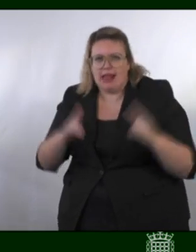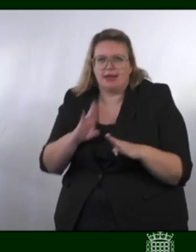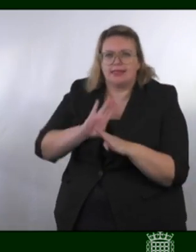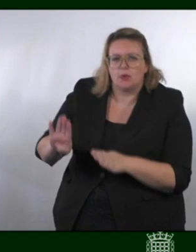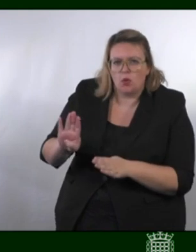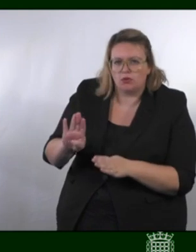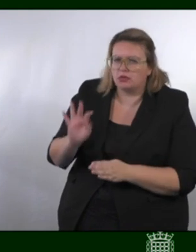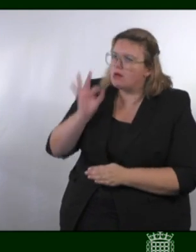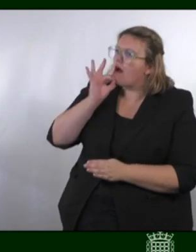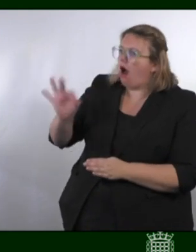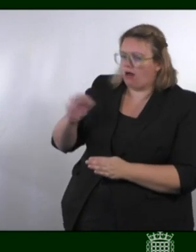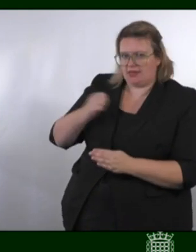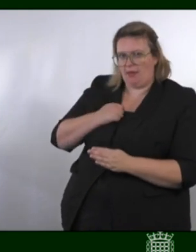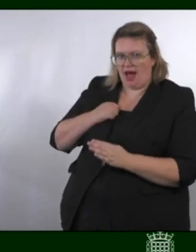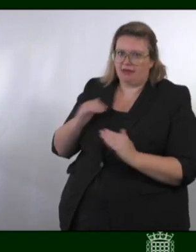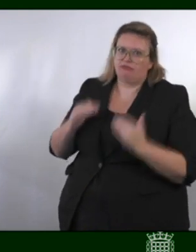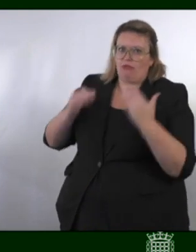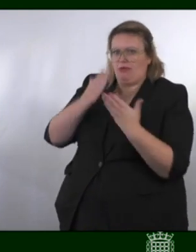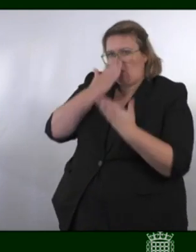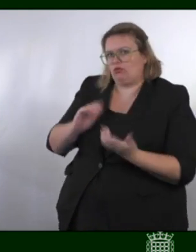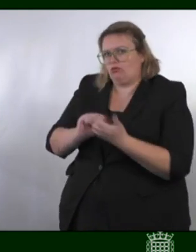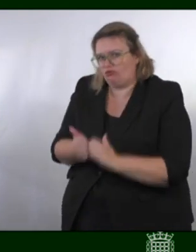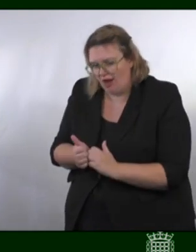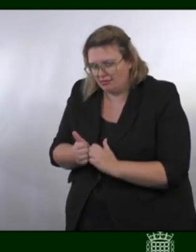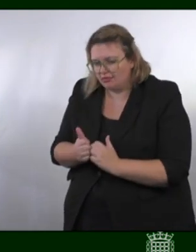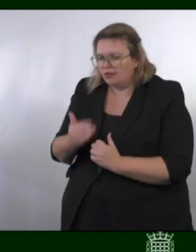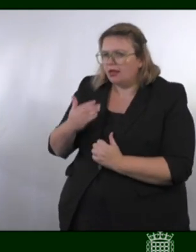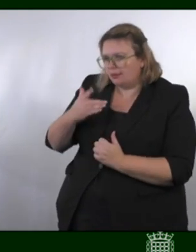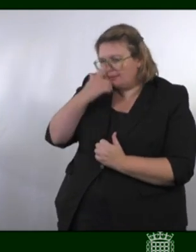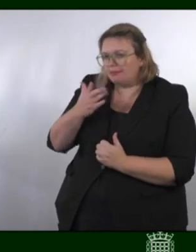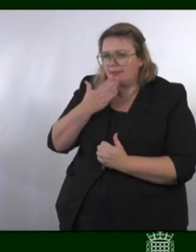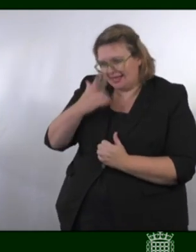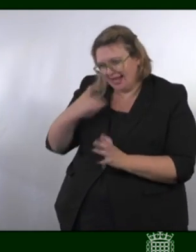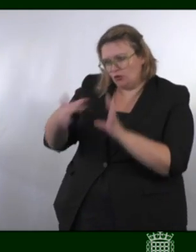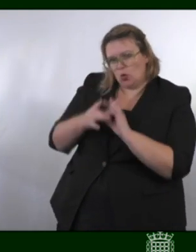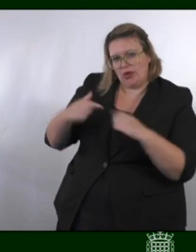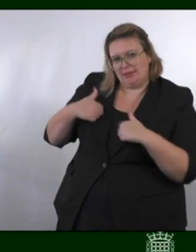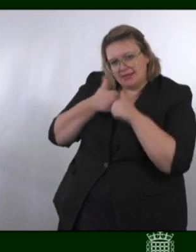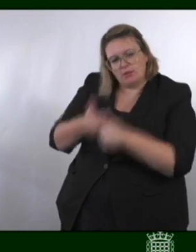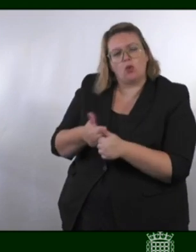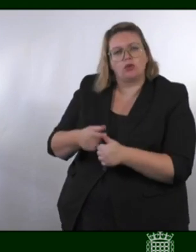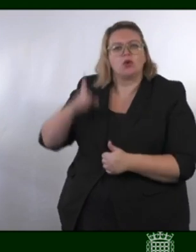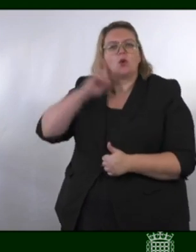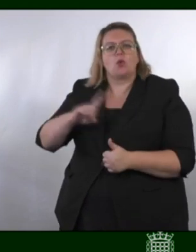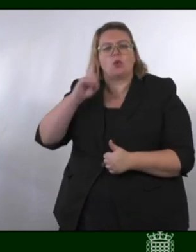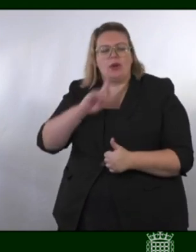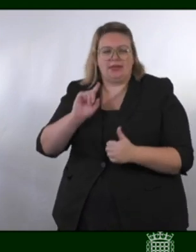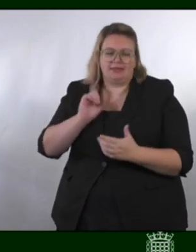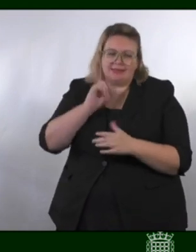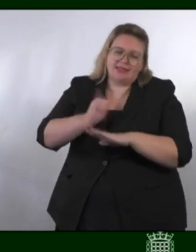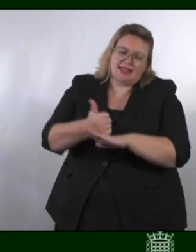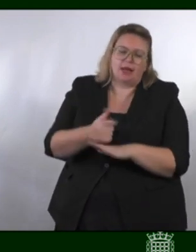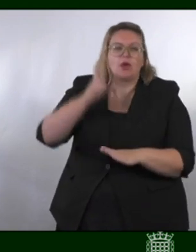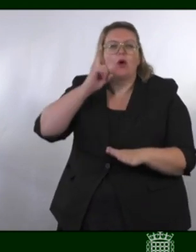support to the development of the first ever Women's and Girls Football National Centre of Excellence in Winsford, in my constituency, a